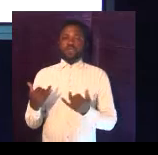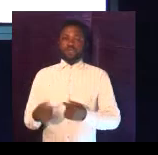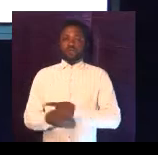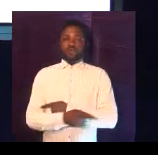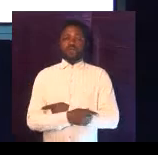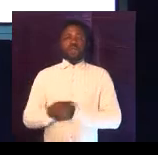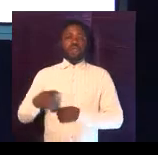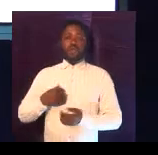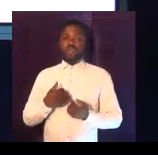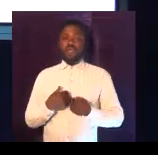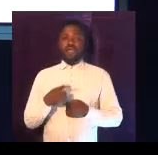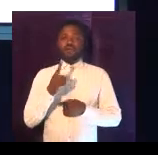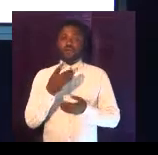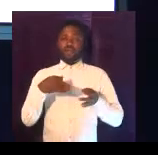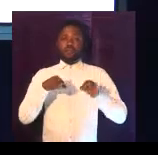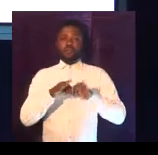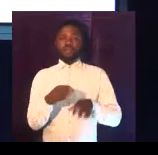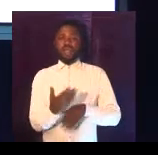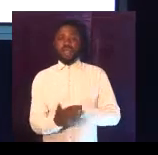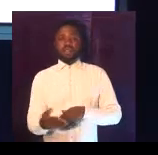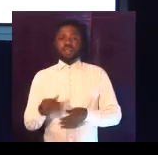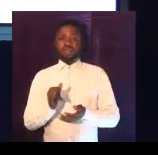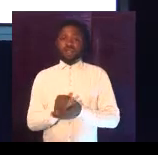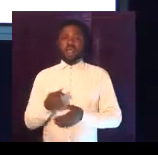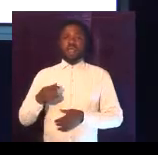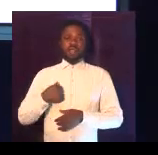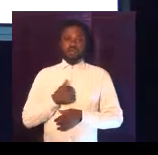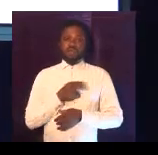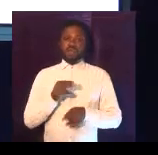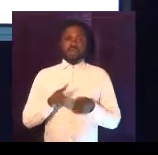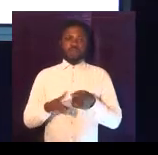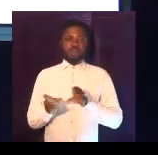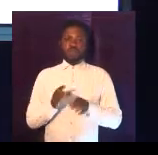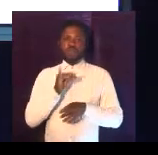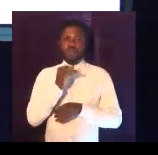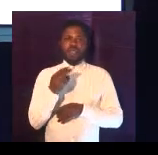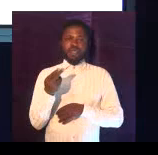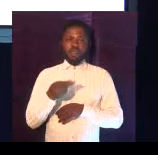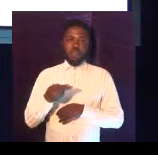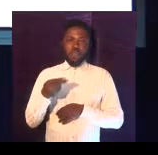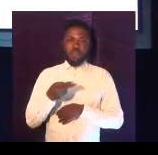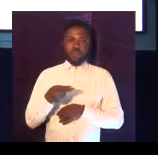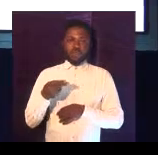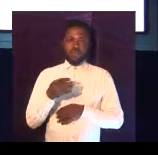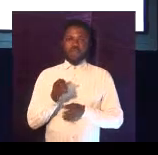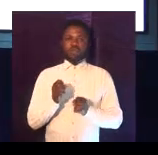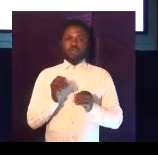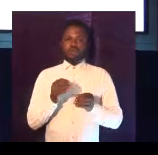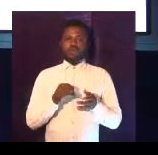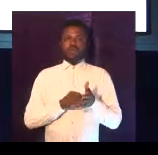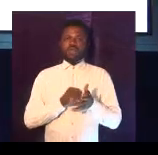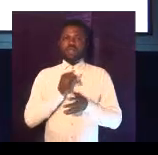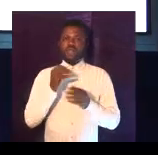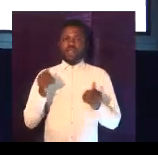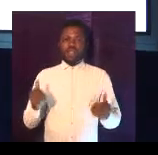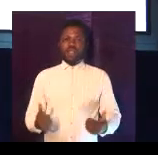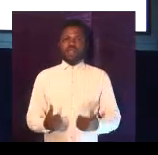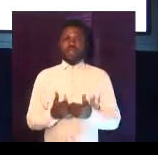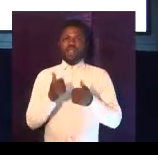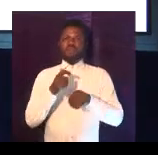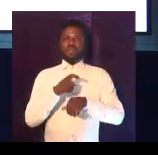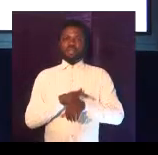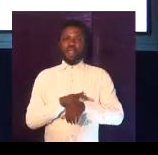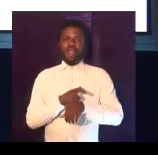today, we have one important thing that we'll do. You know, it's Thursday. So it's